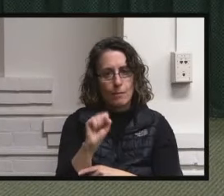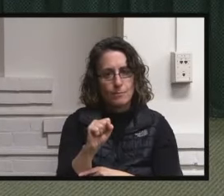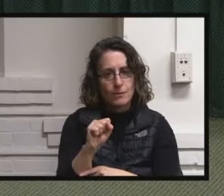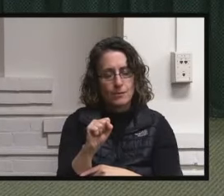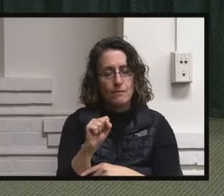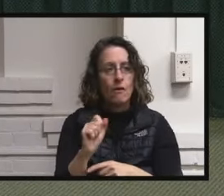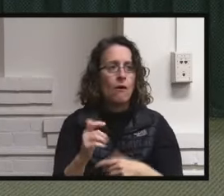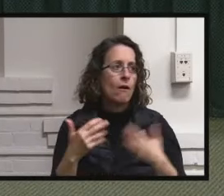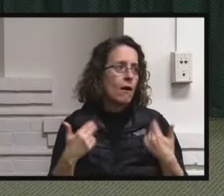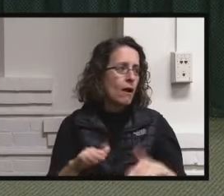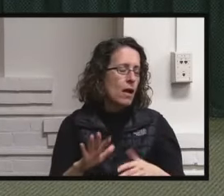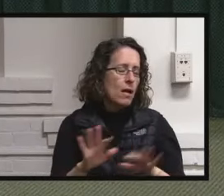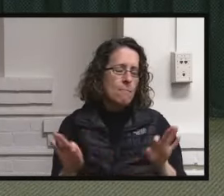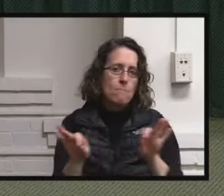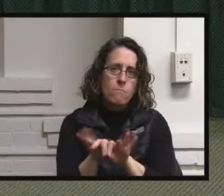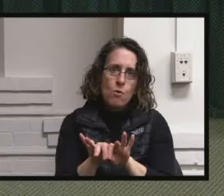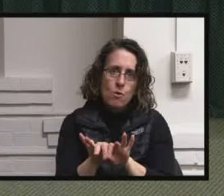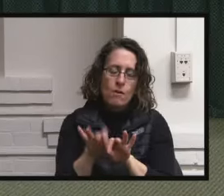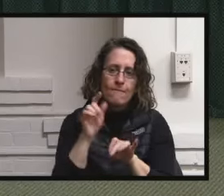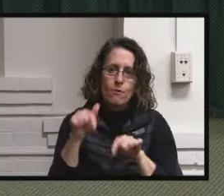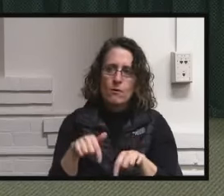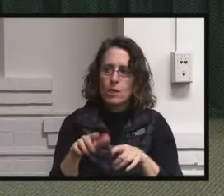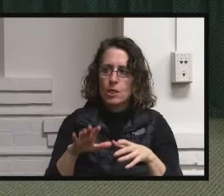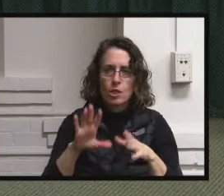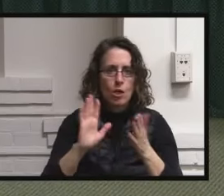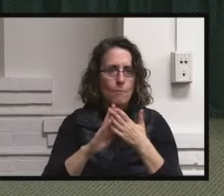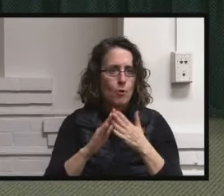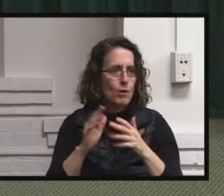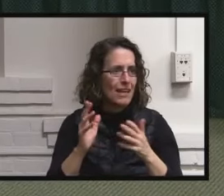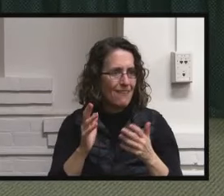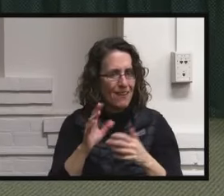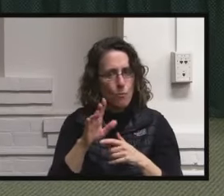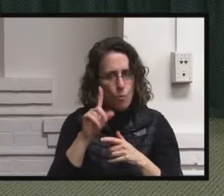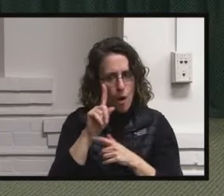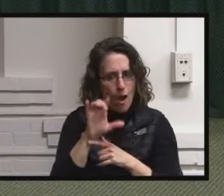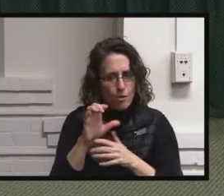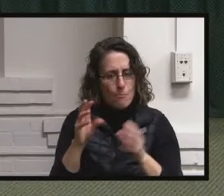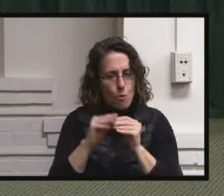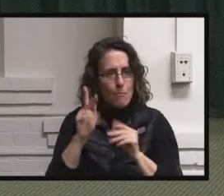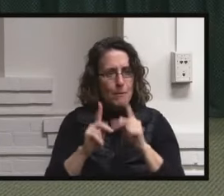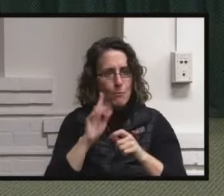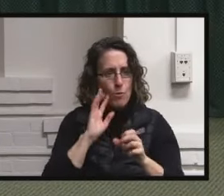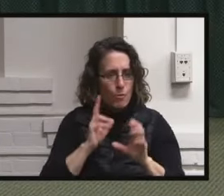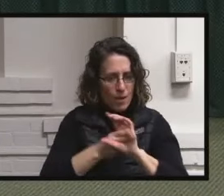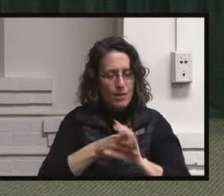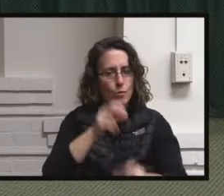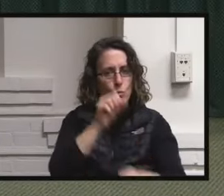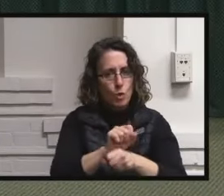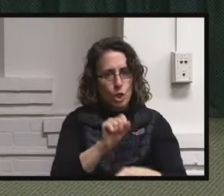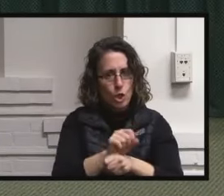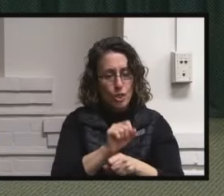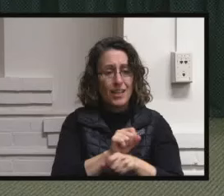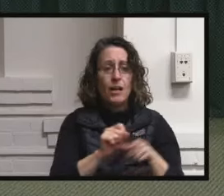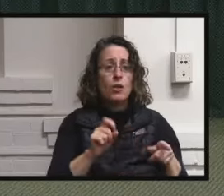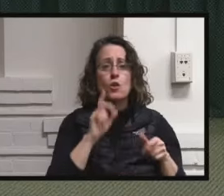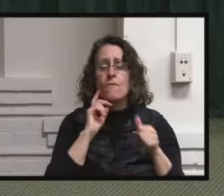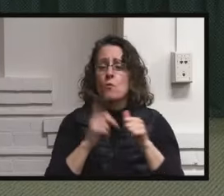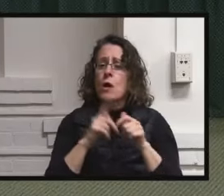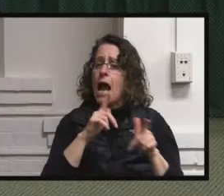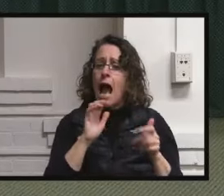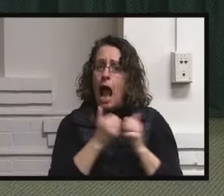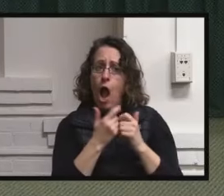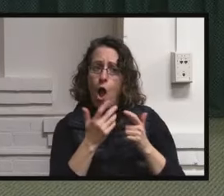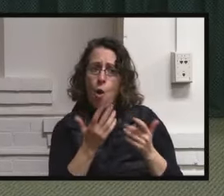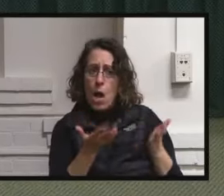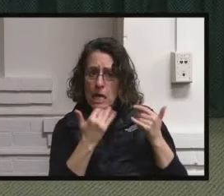and the town has six separate actions that need to be taken. We'll deal first with the tax stabilization, where there's an opportunity for